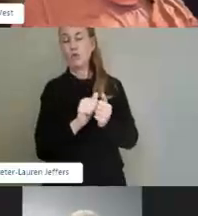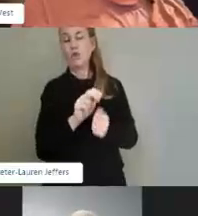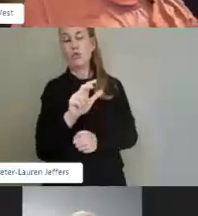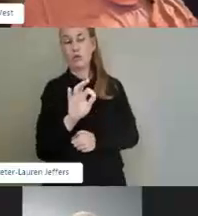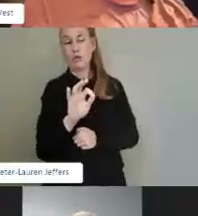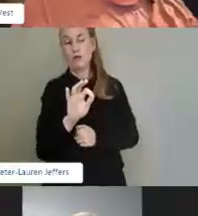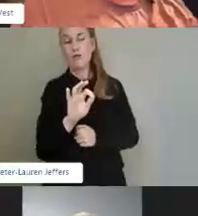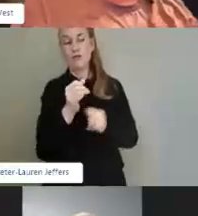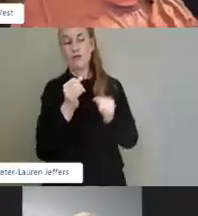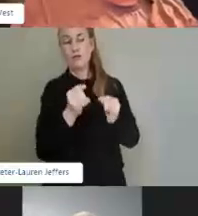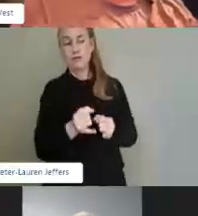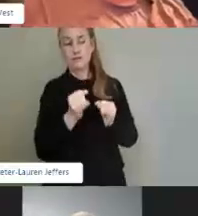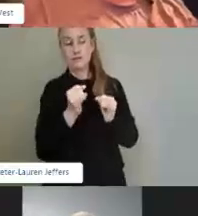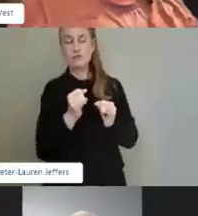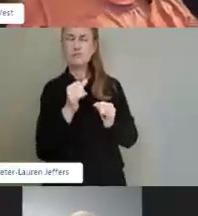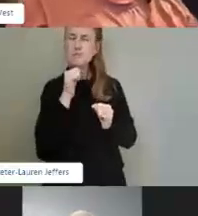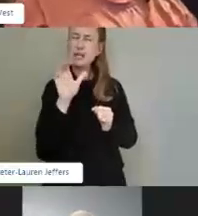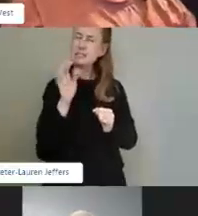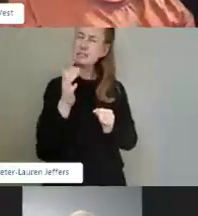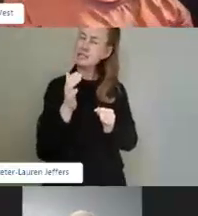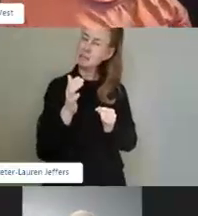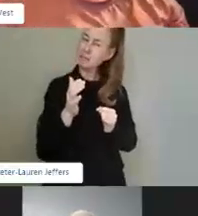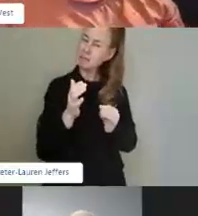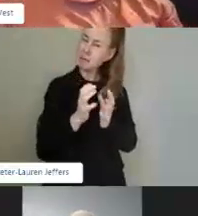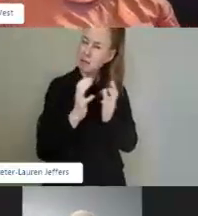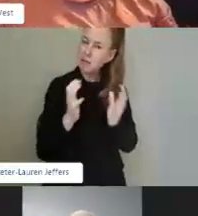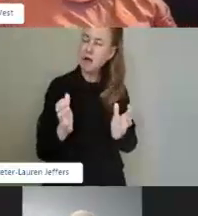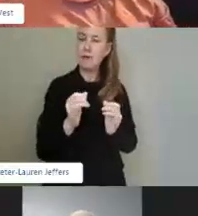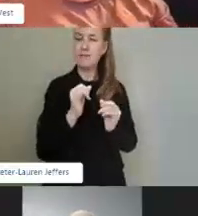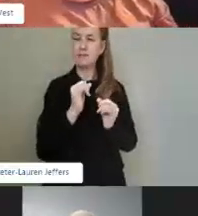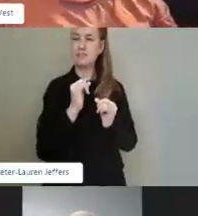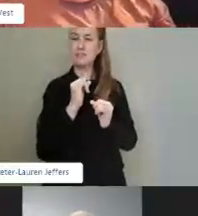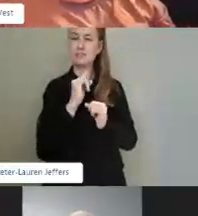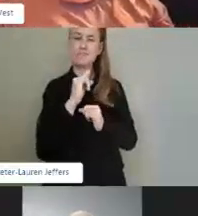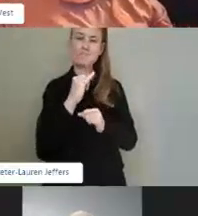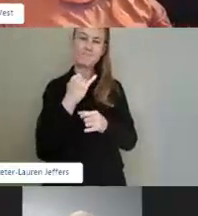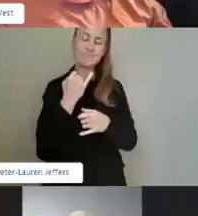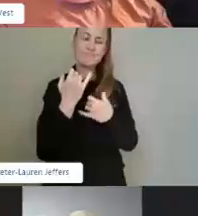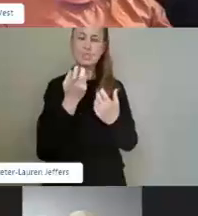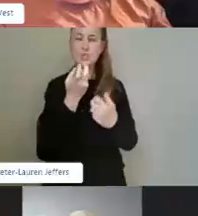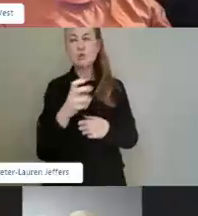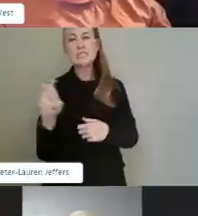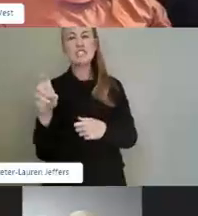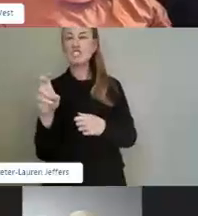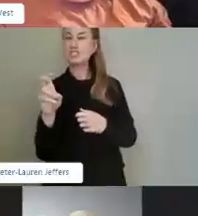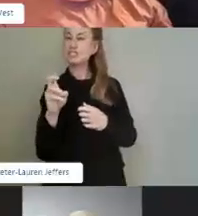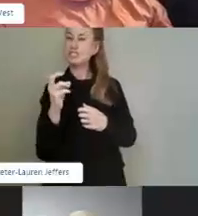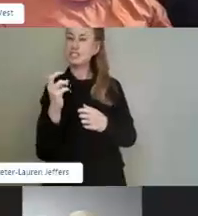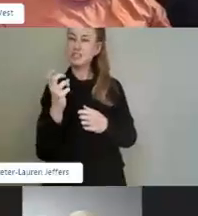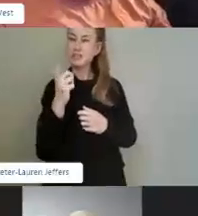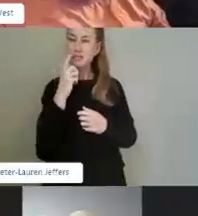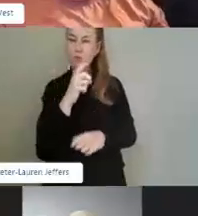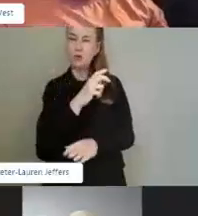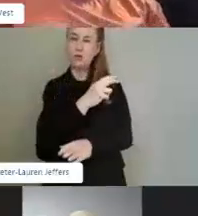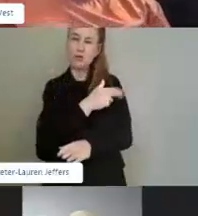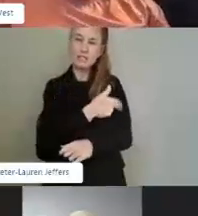which it doesn't sound like a lot, but when you're doing institutional transitions and you're the only person that's really doing that,